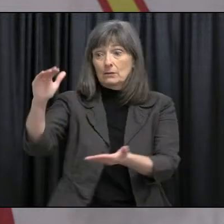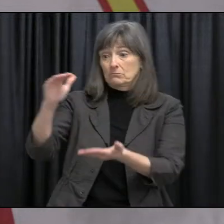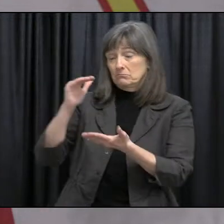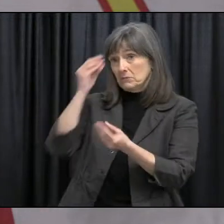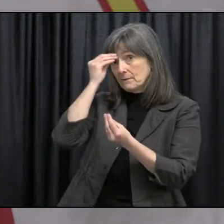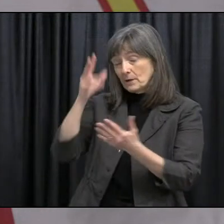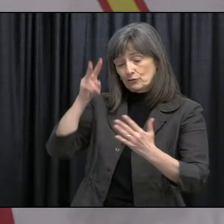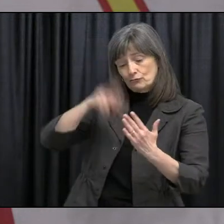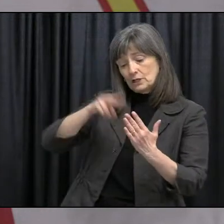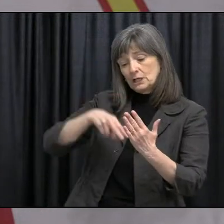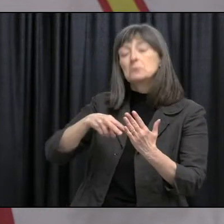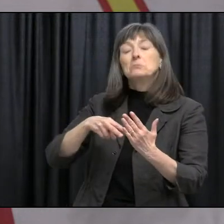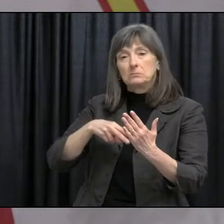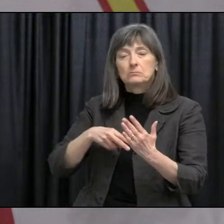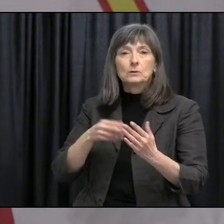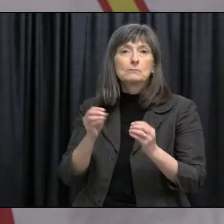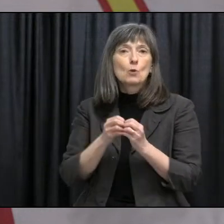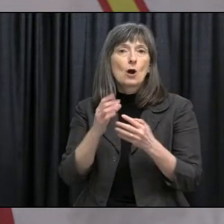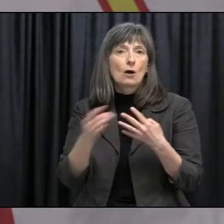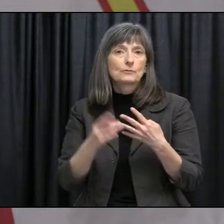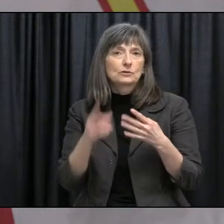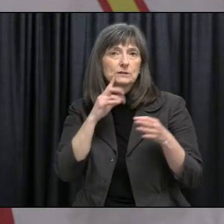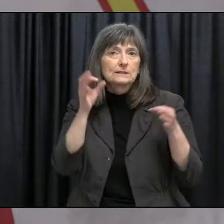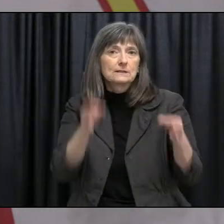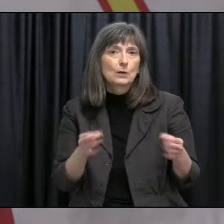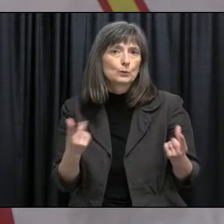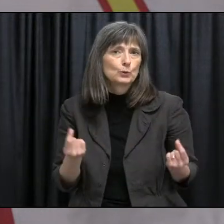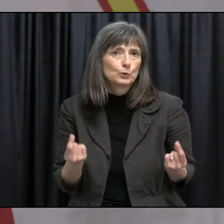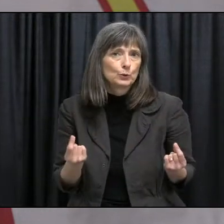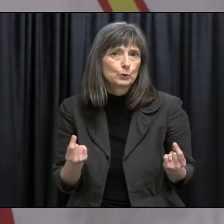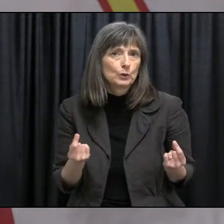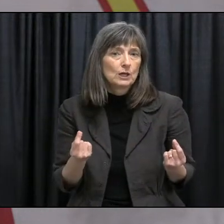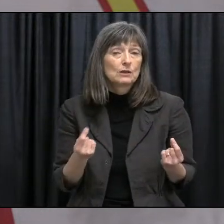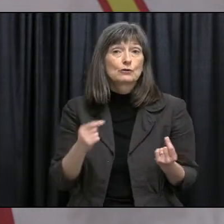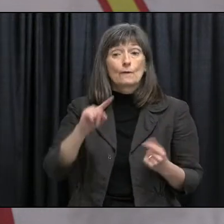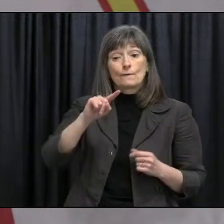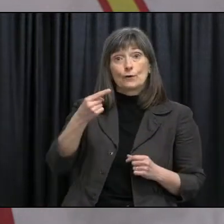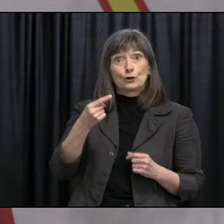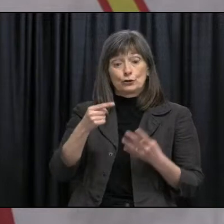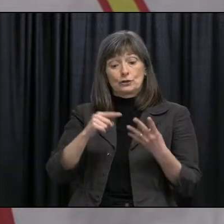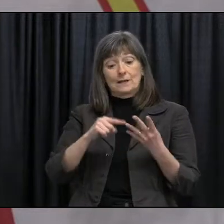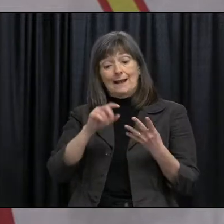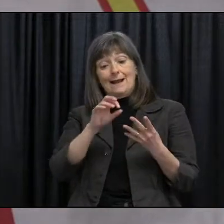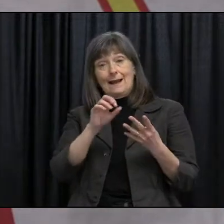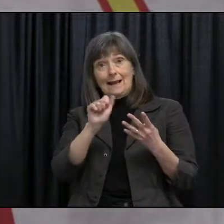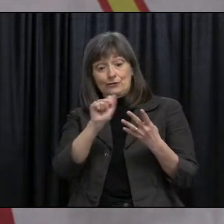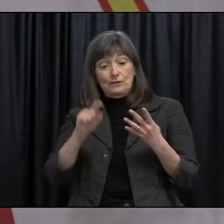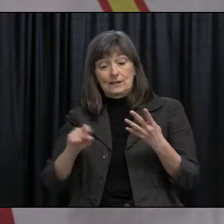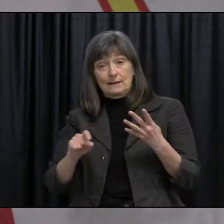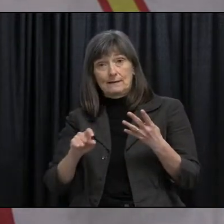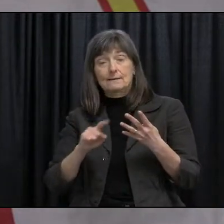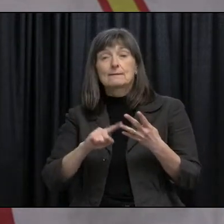about what the options will be for people after their second dose of AstraZeneca.